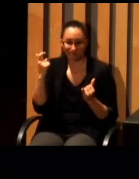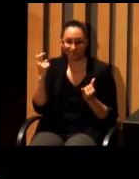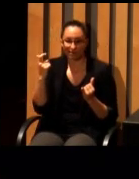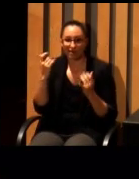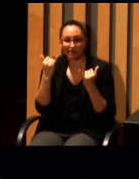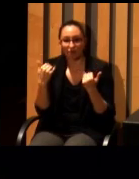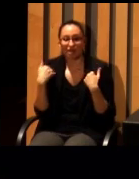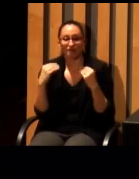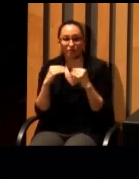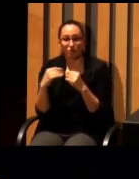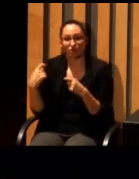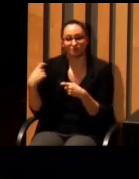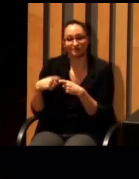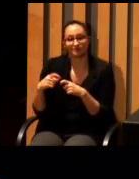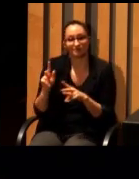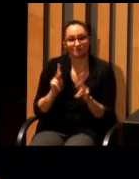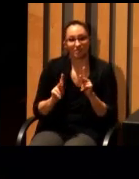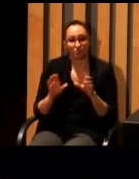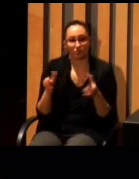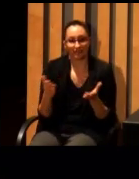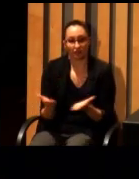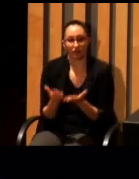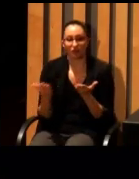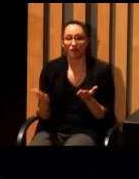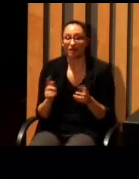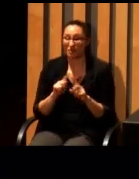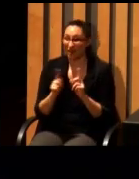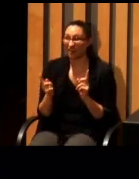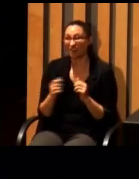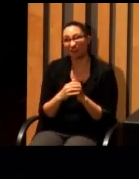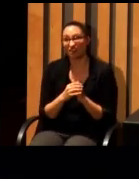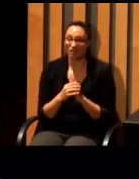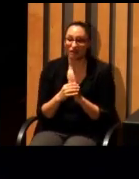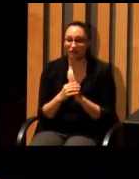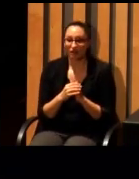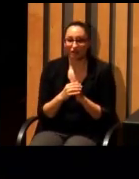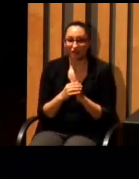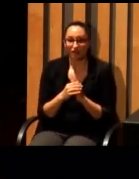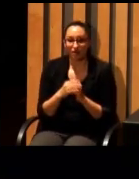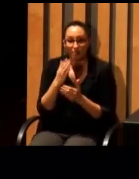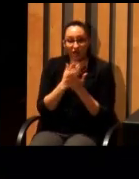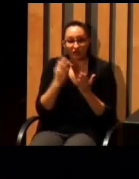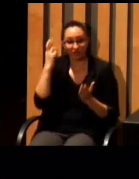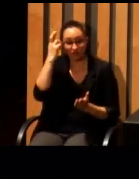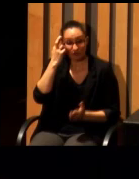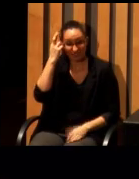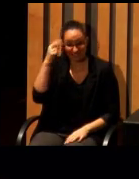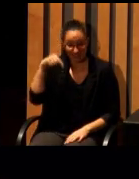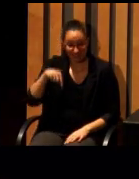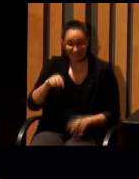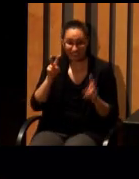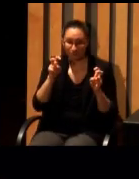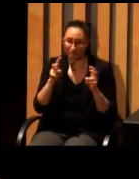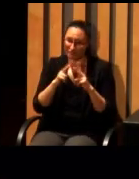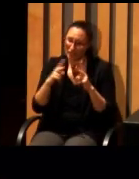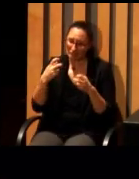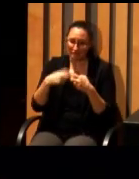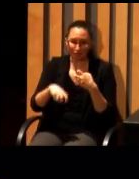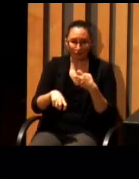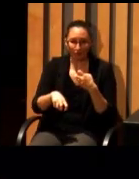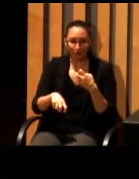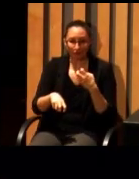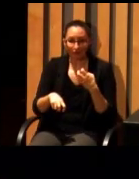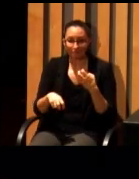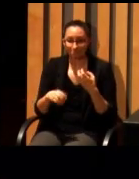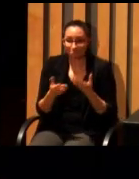larger Latino population as well. But I think that part of why this is such a difficult issue is